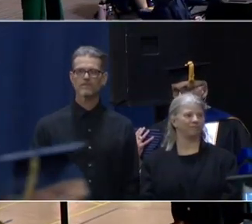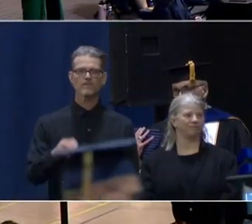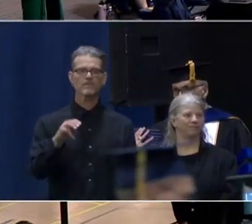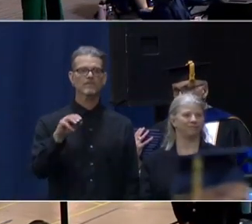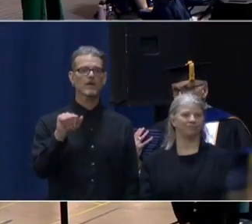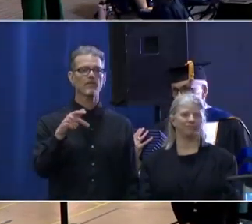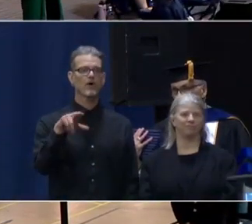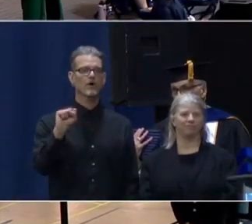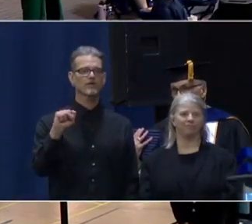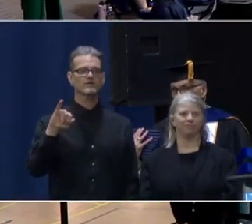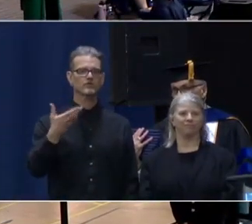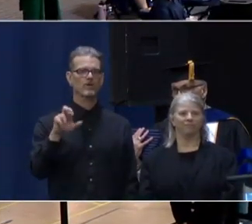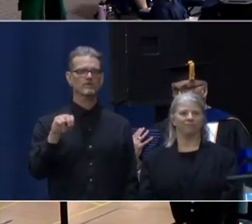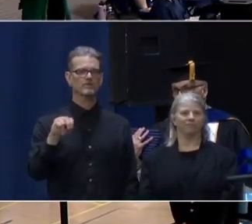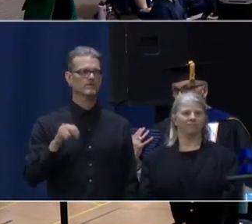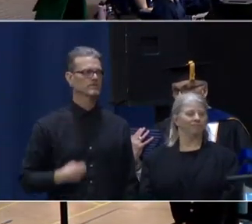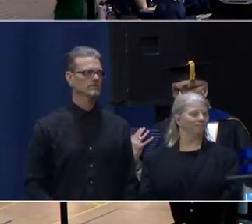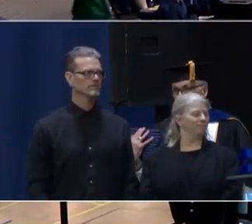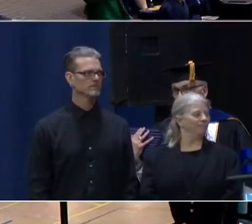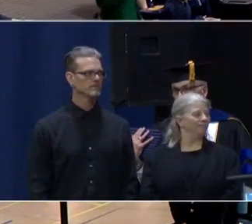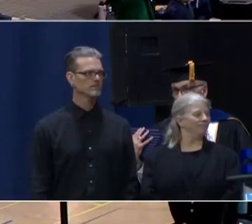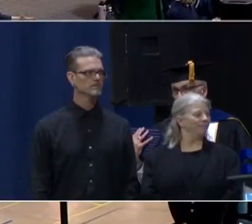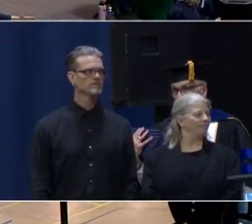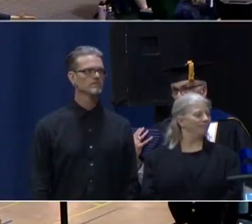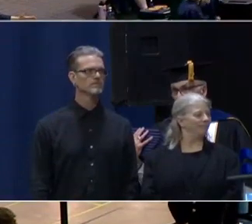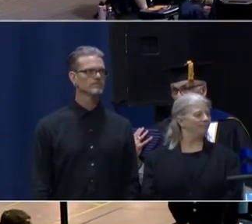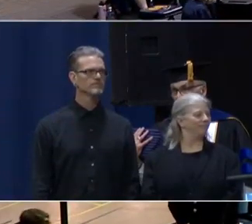Marcus Johnson.